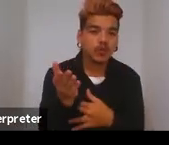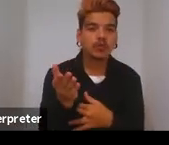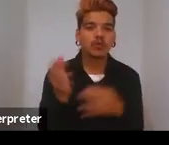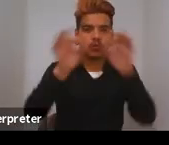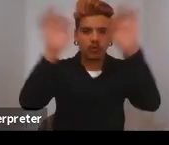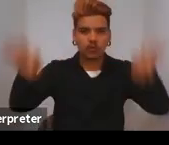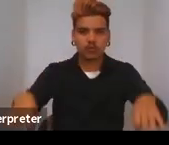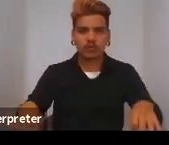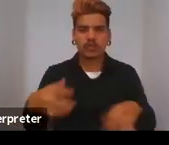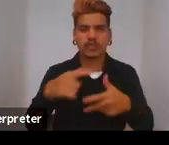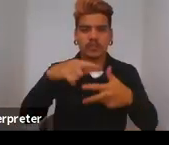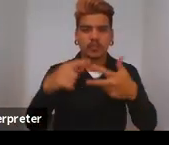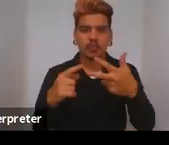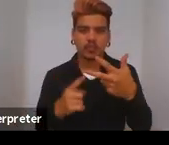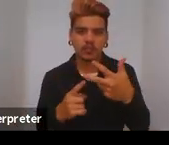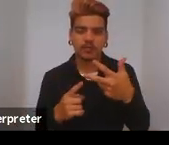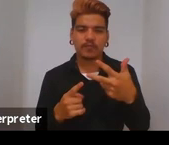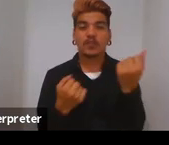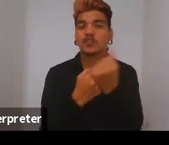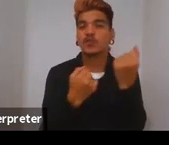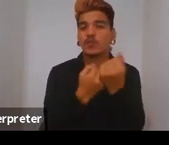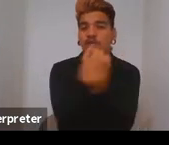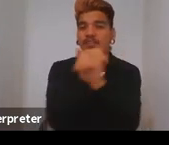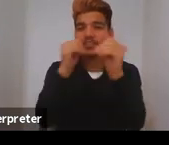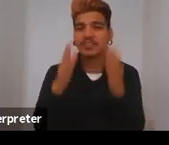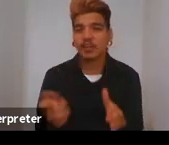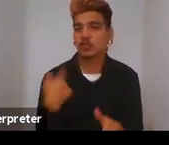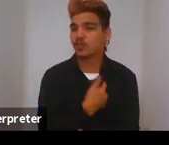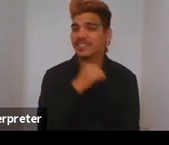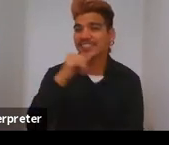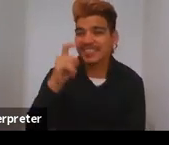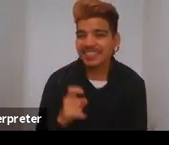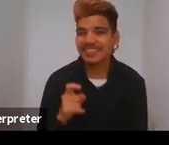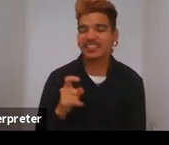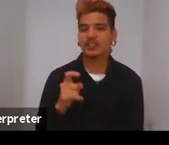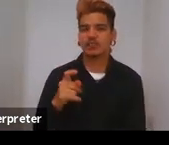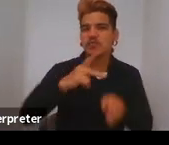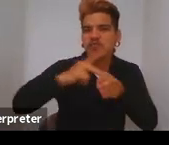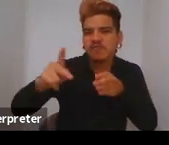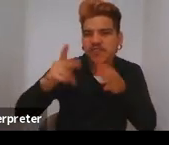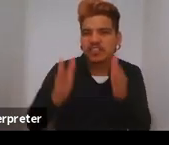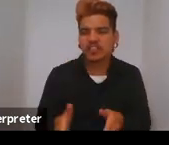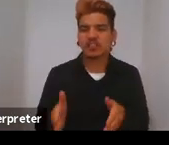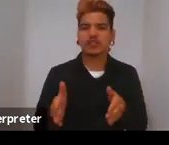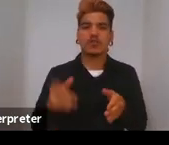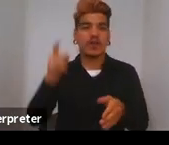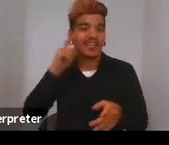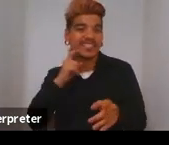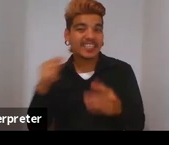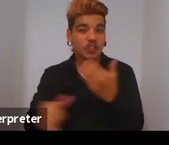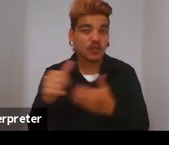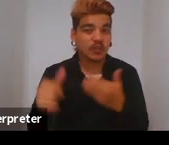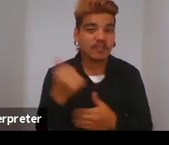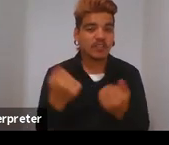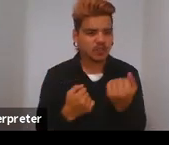three things you can do to support survivors. You do not need to be an expert in sexual violence to be supportive